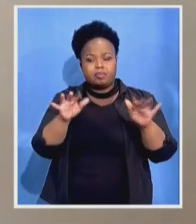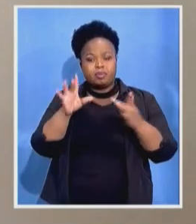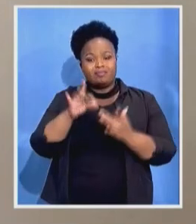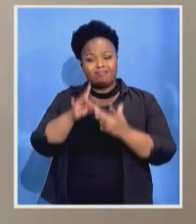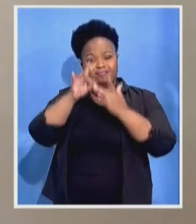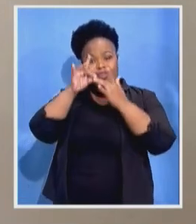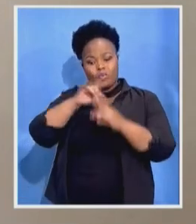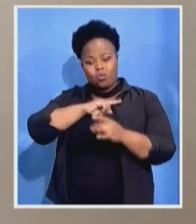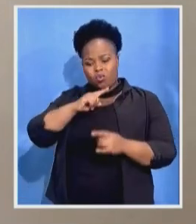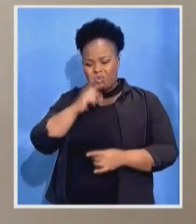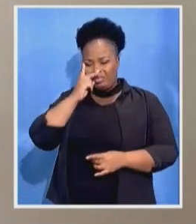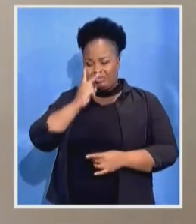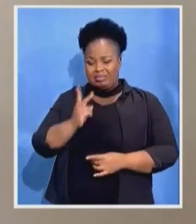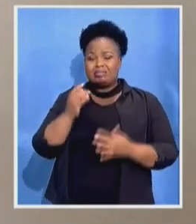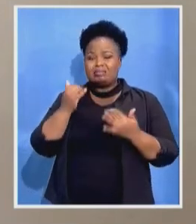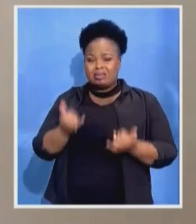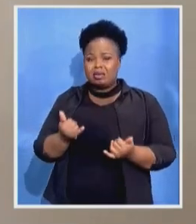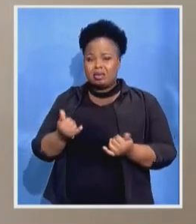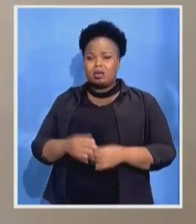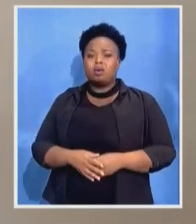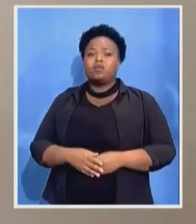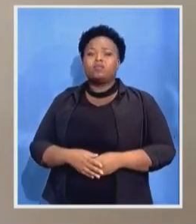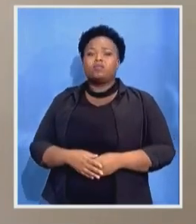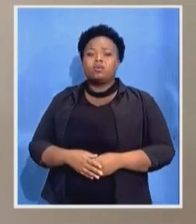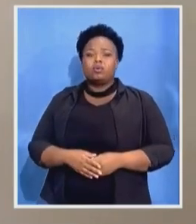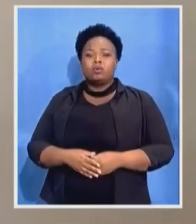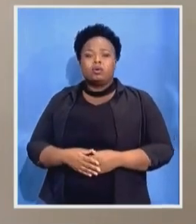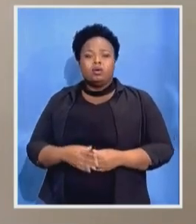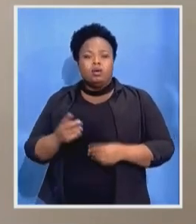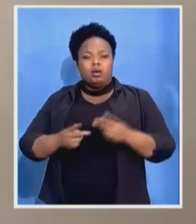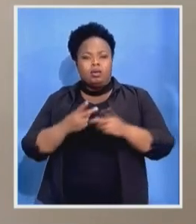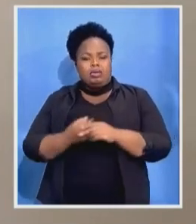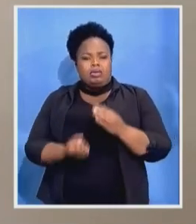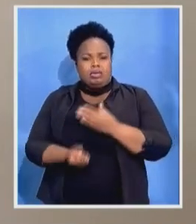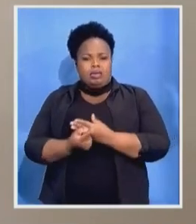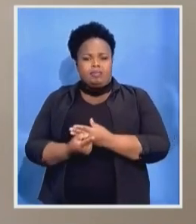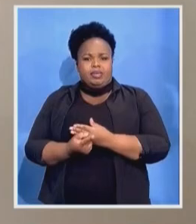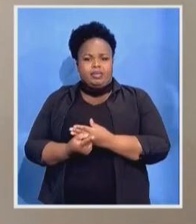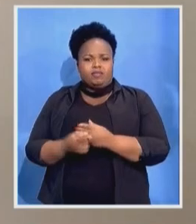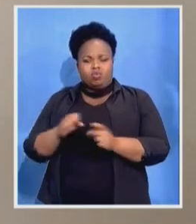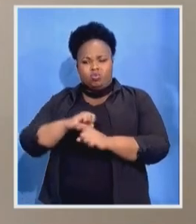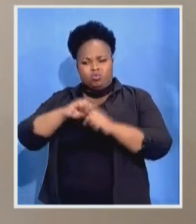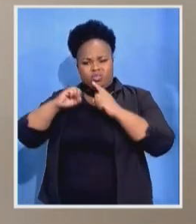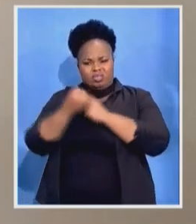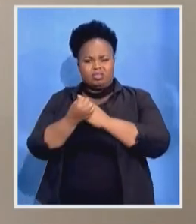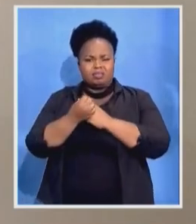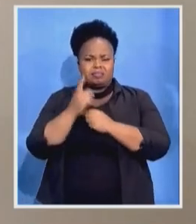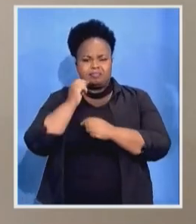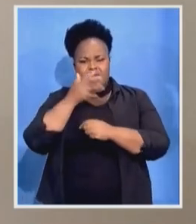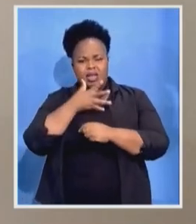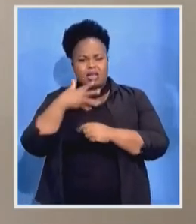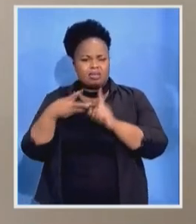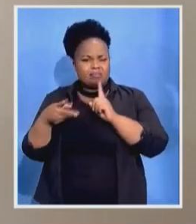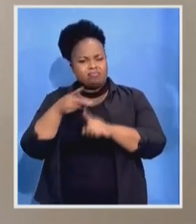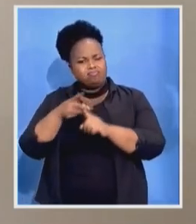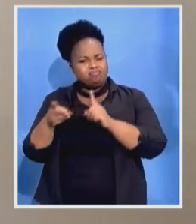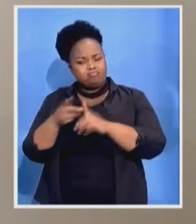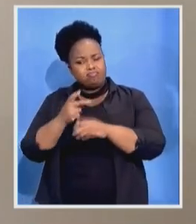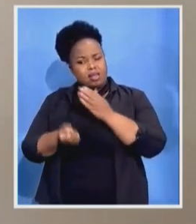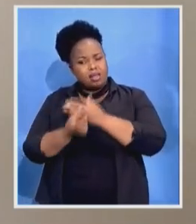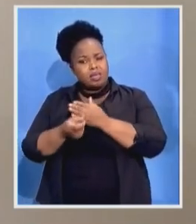neoliberal onslaught and its austerity agenda, and also to mobilize the working class against